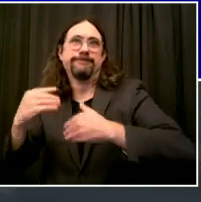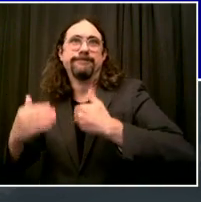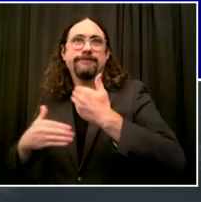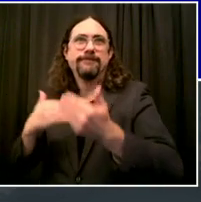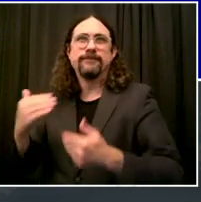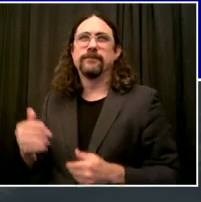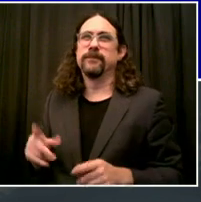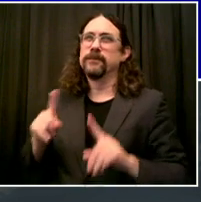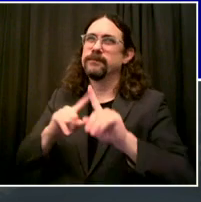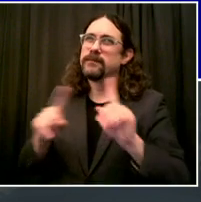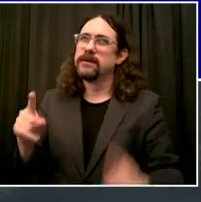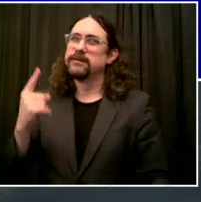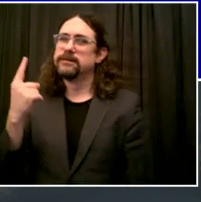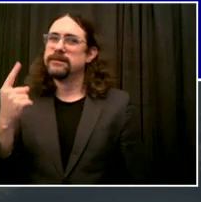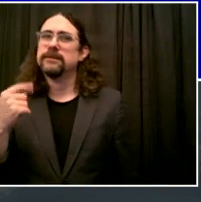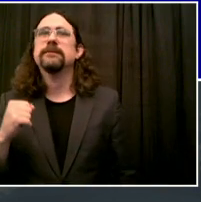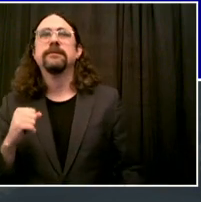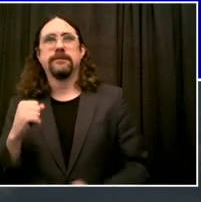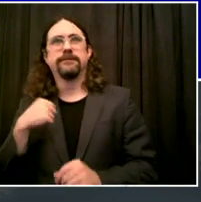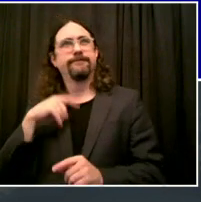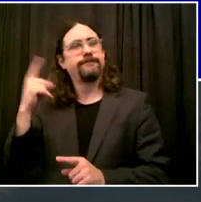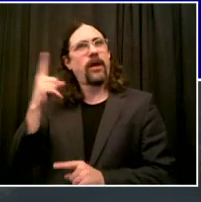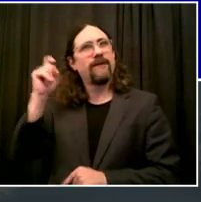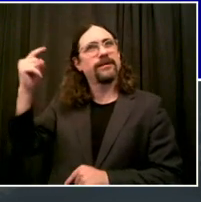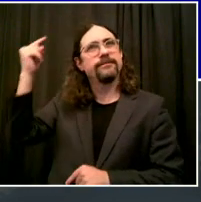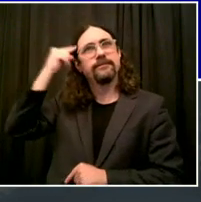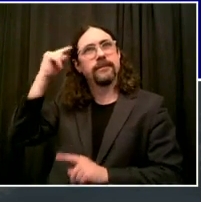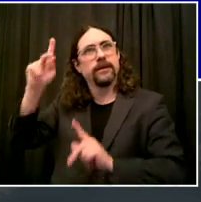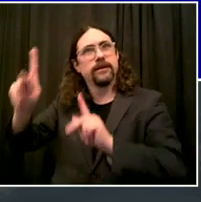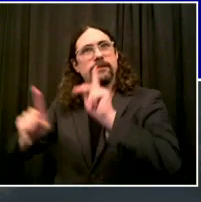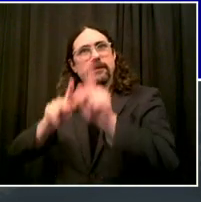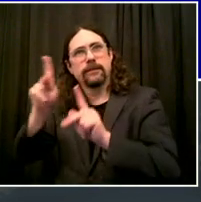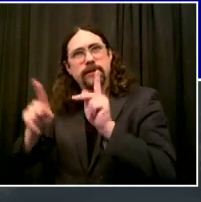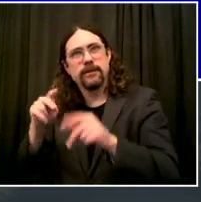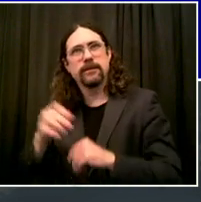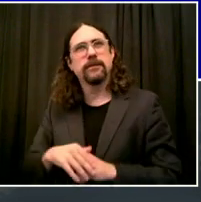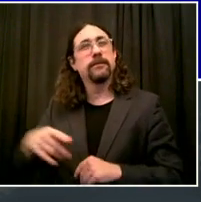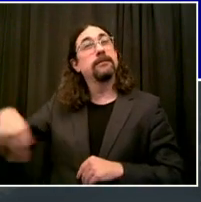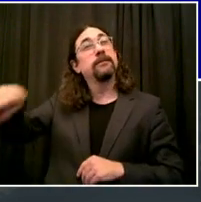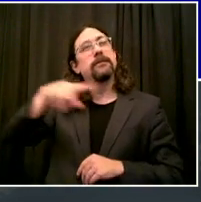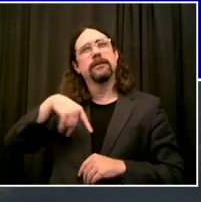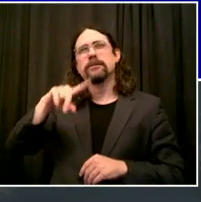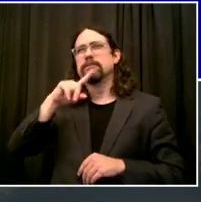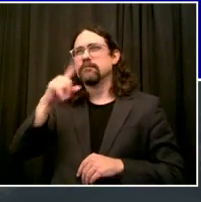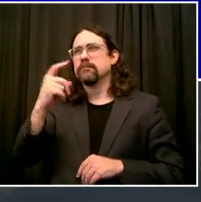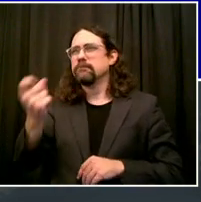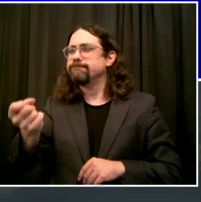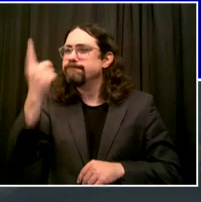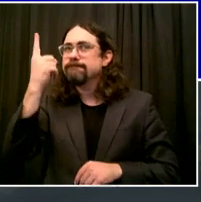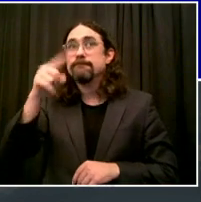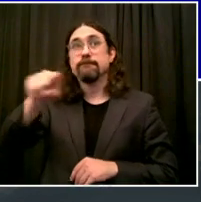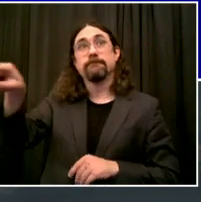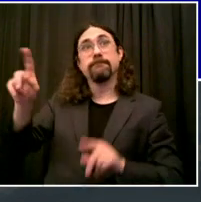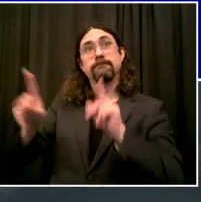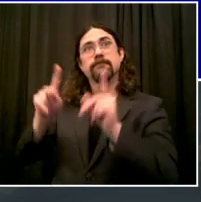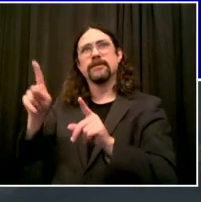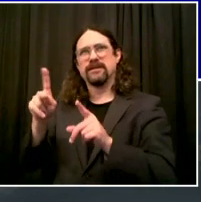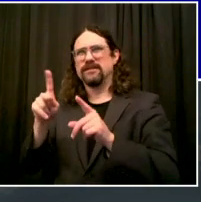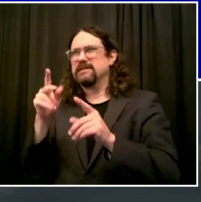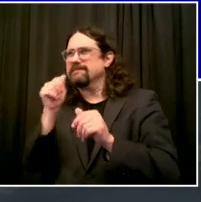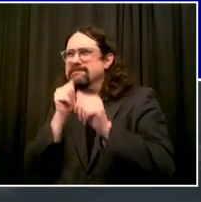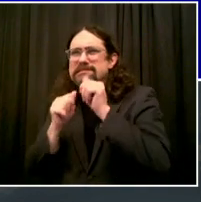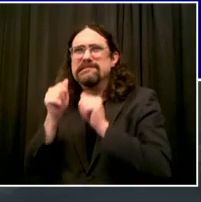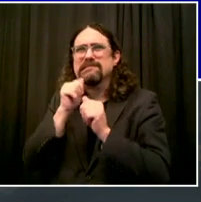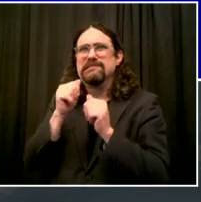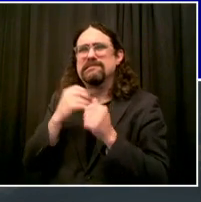said, we understand that people are not only hurting, families who've lost loved ones, but folks have lost their